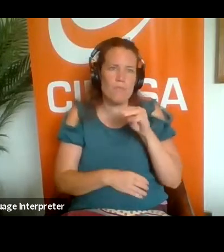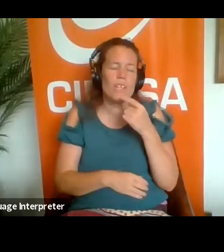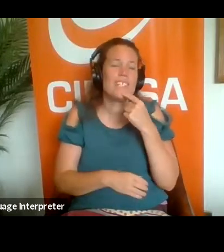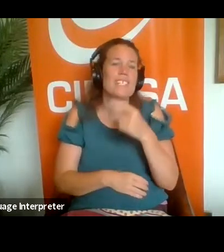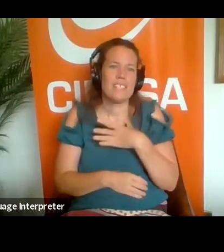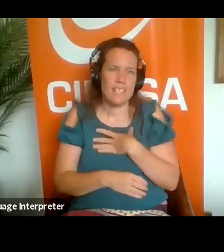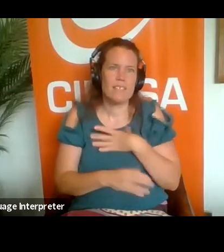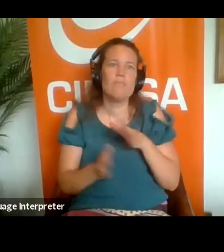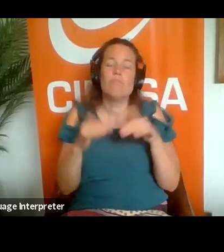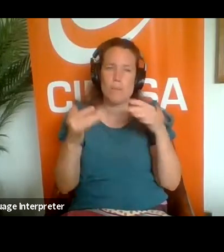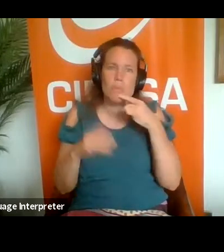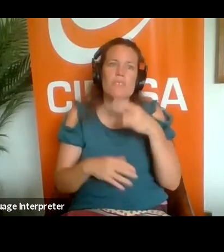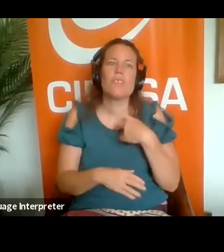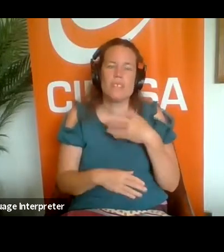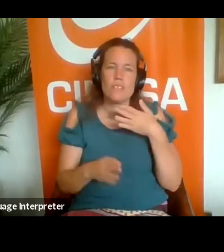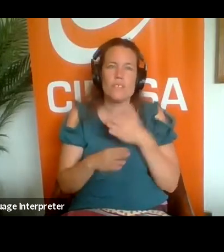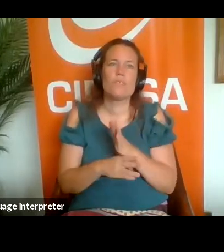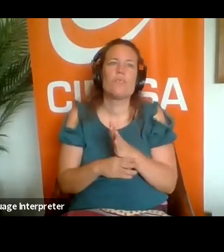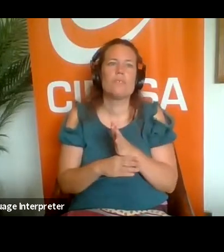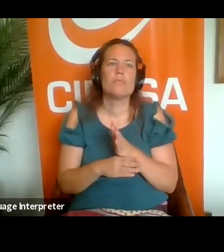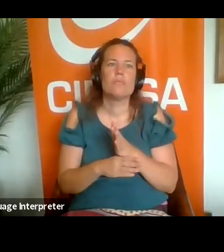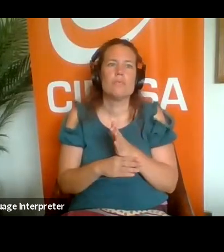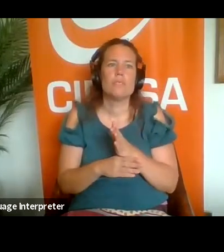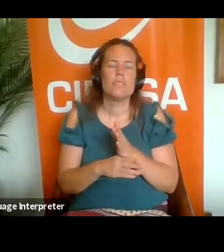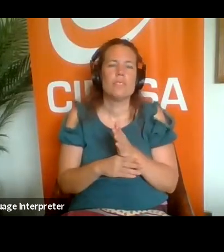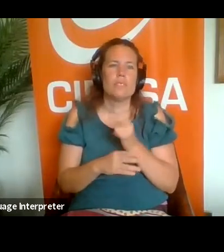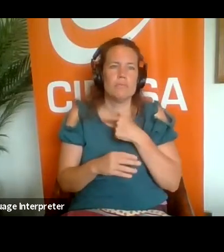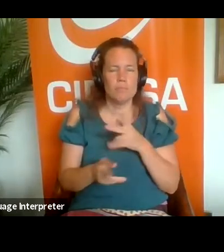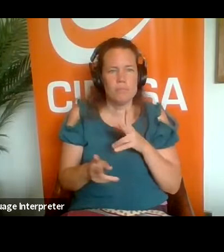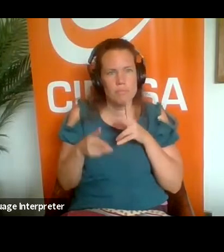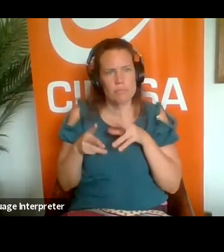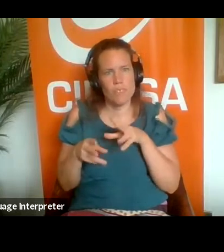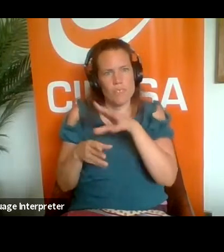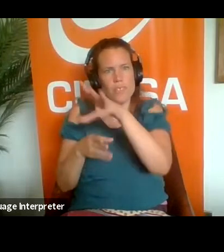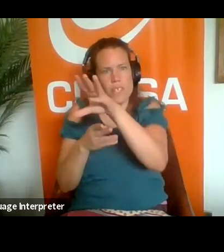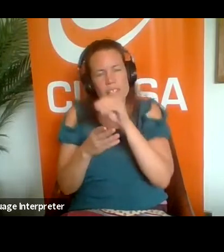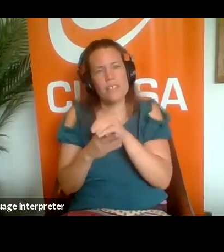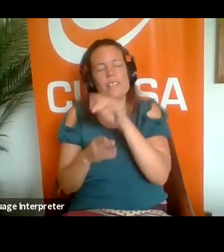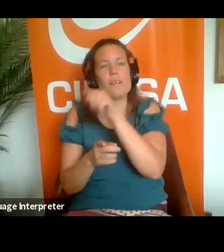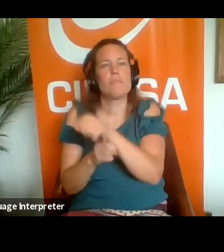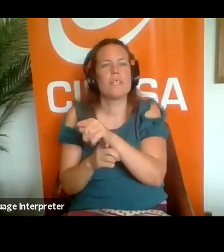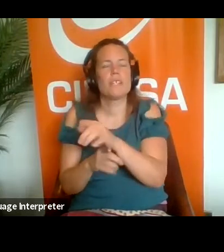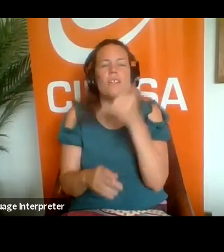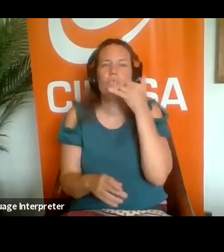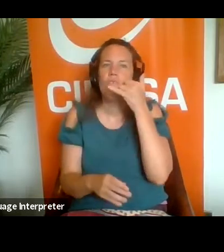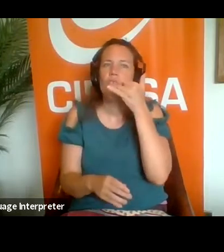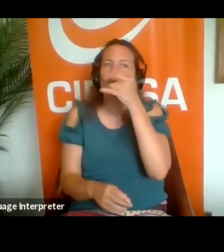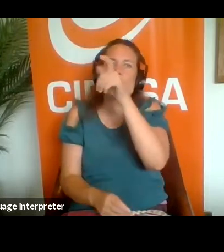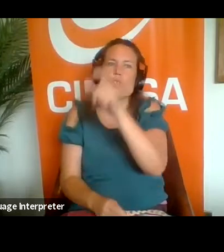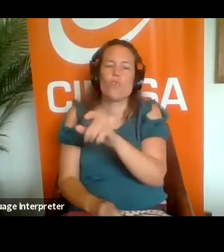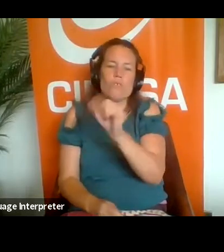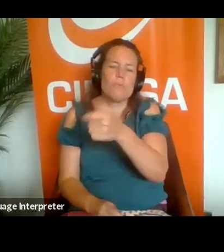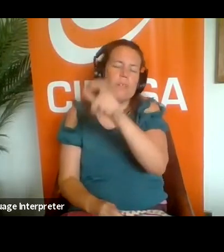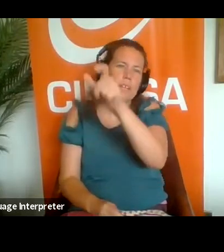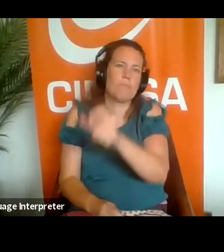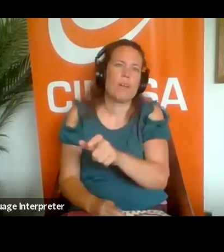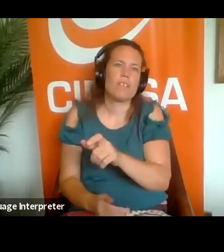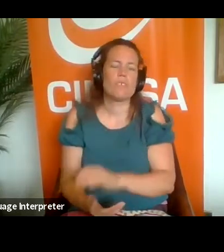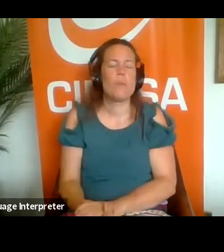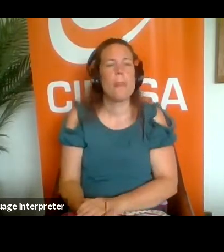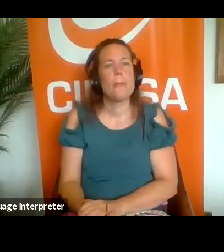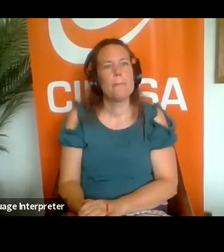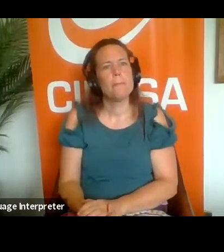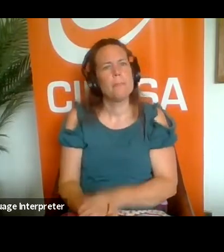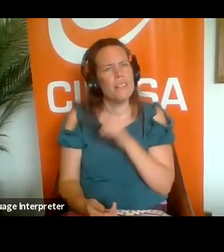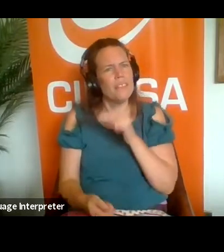to intercepting Tundu Lissu's phone calls, and just